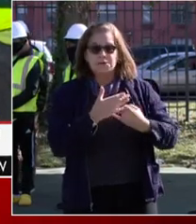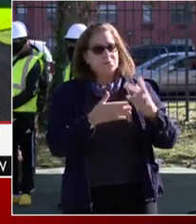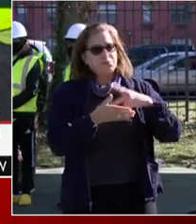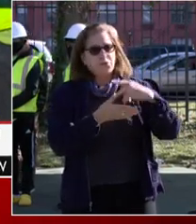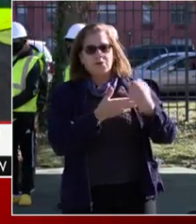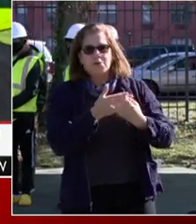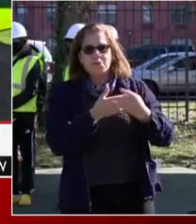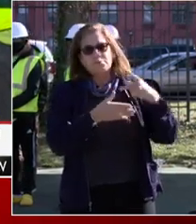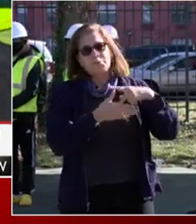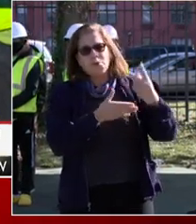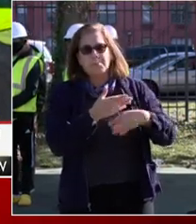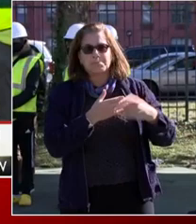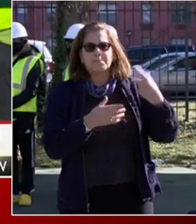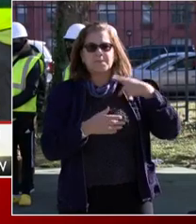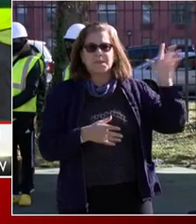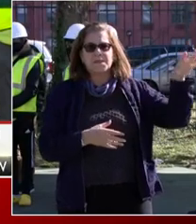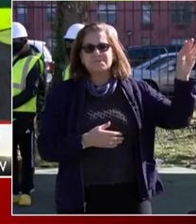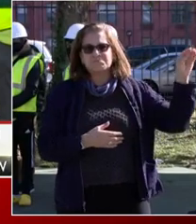I decided to apply.